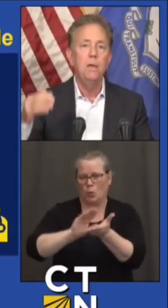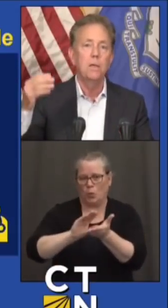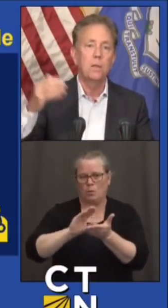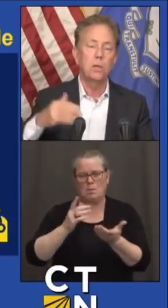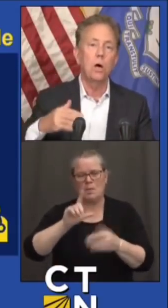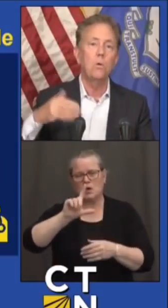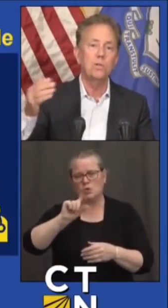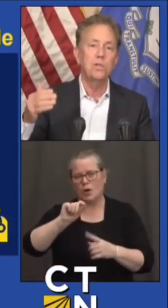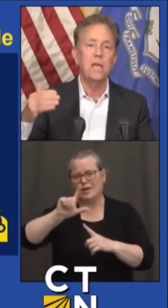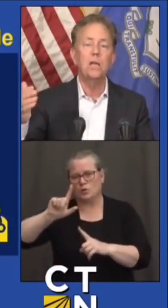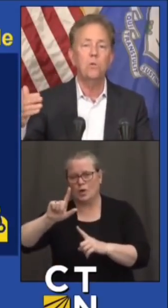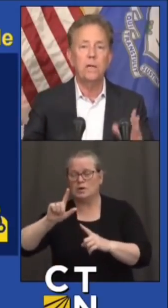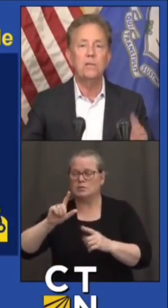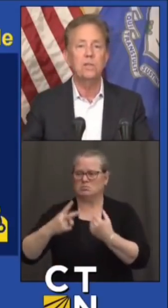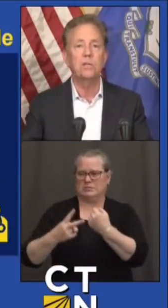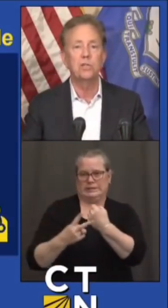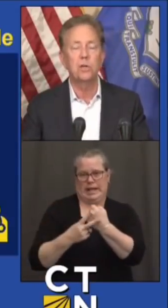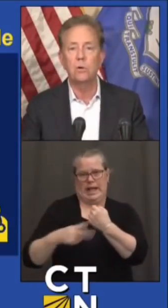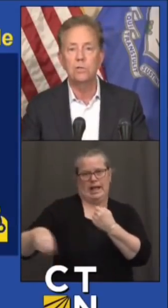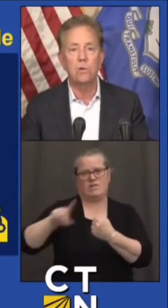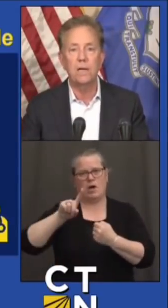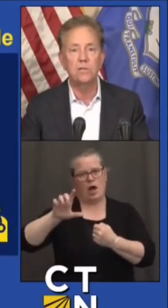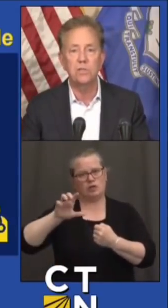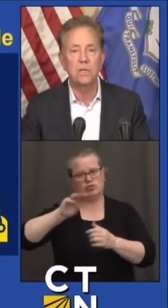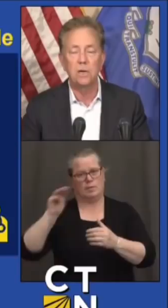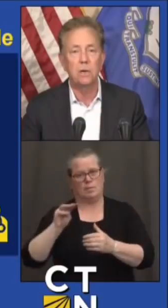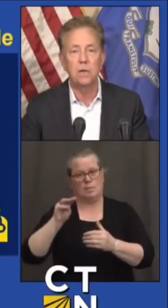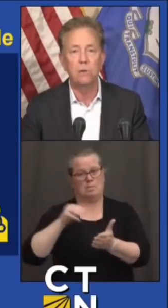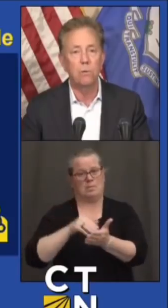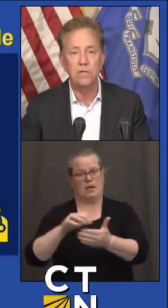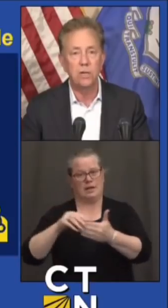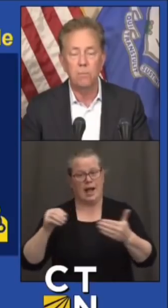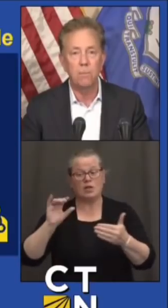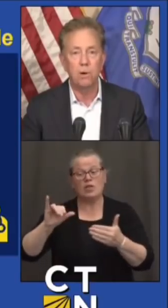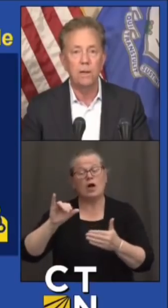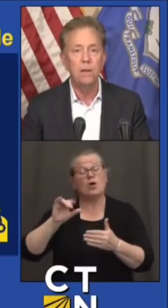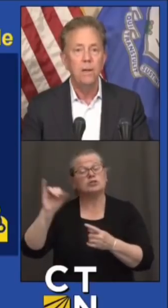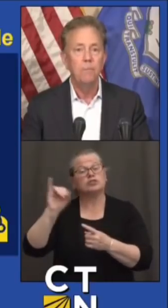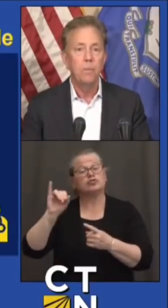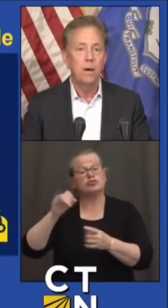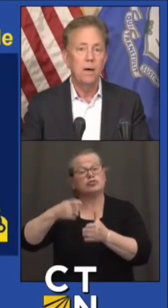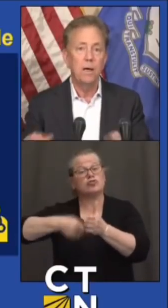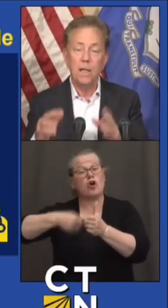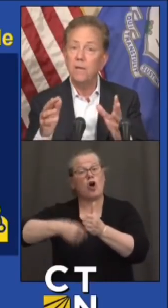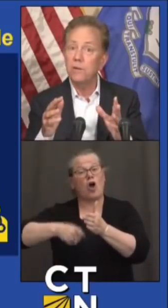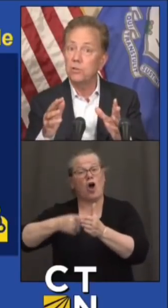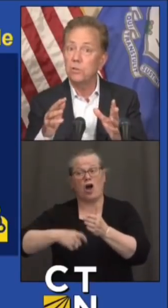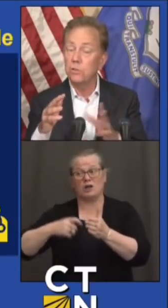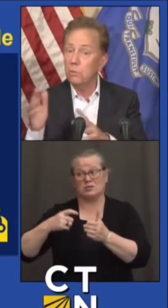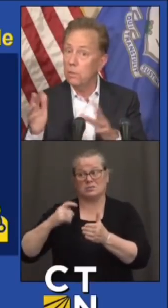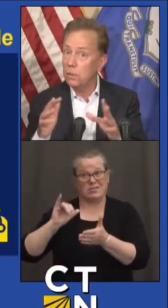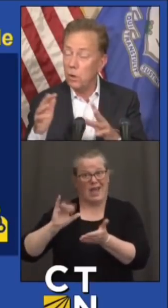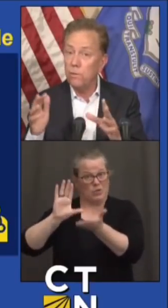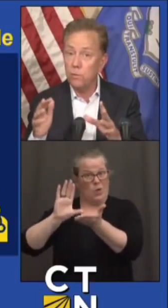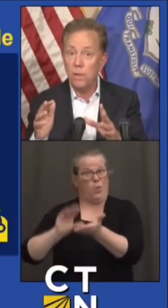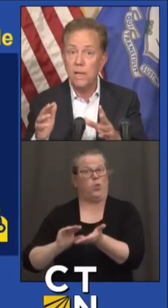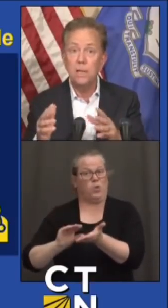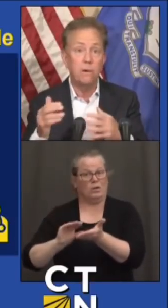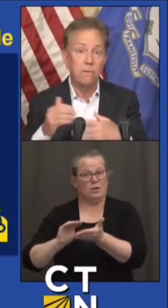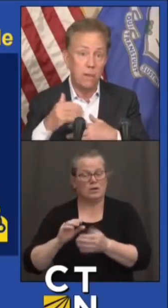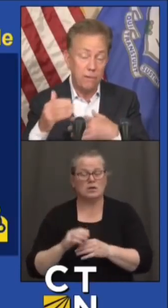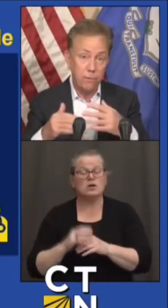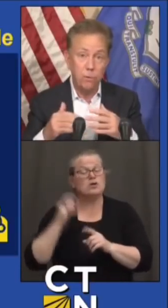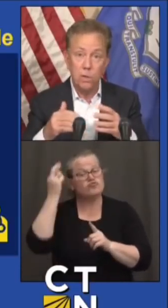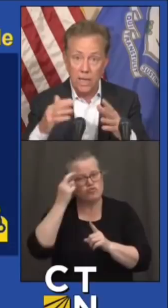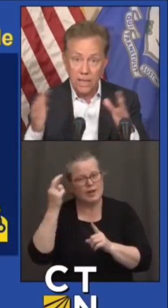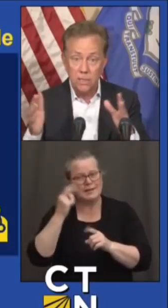probably the lowest increase in insurance rates in recent memory. A lot of it is also COVID-related. There